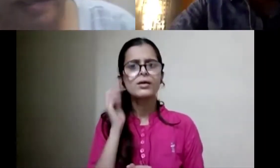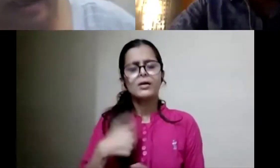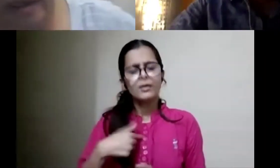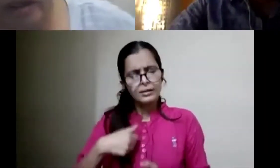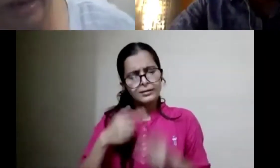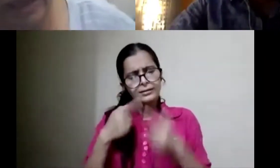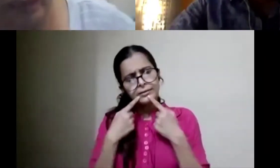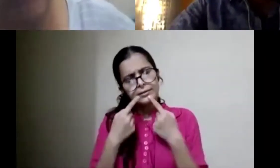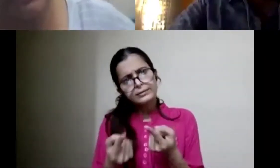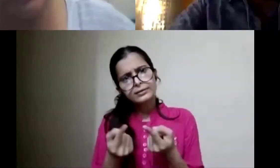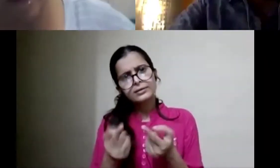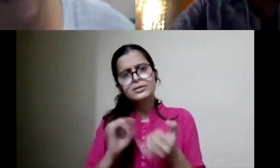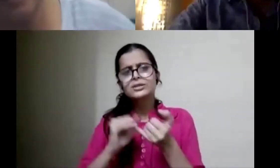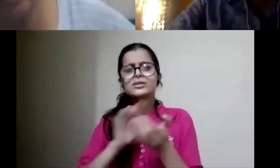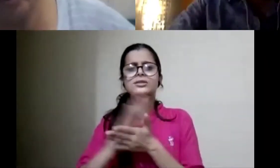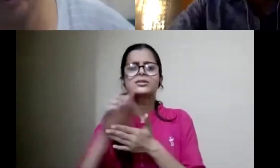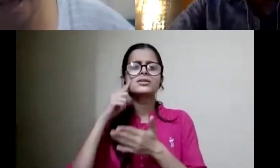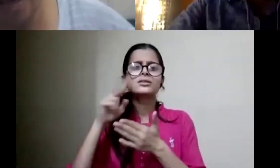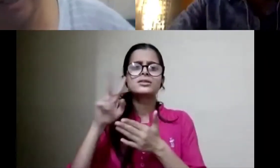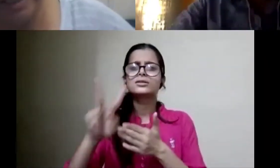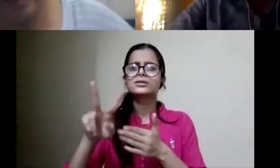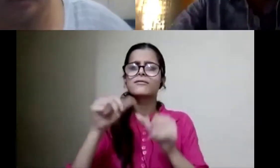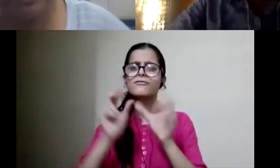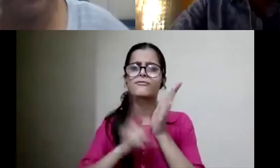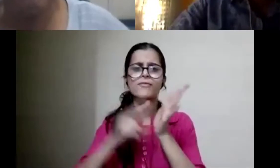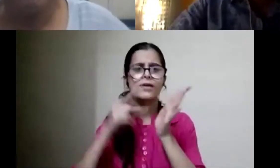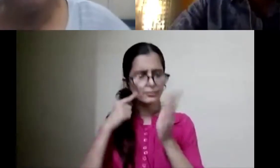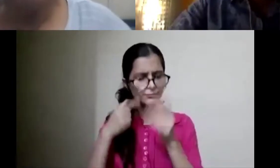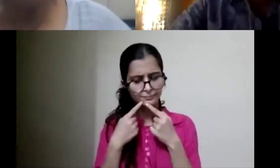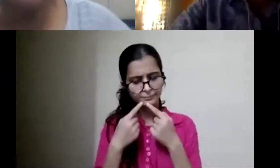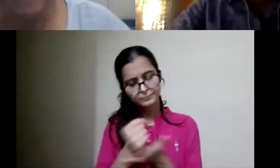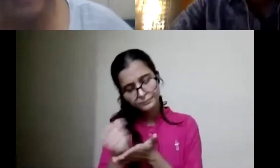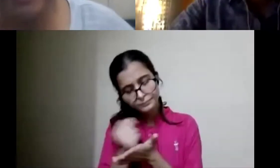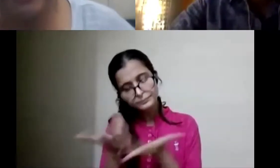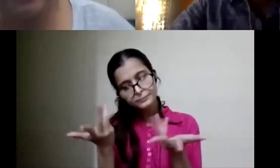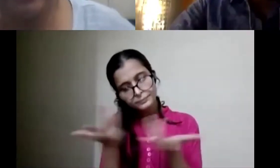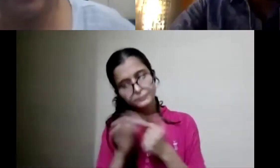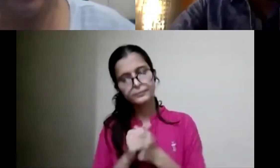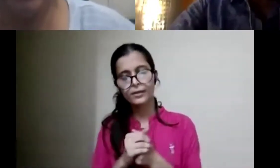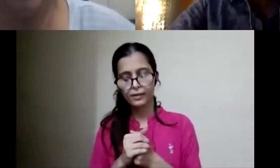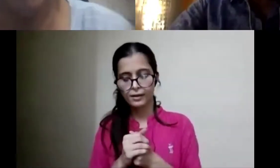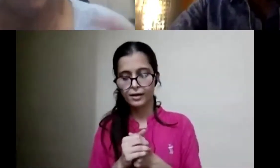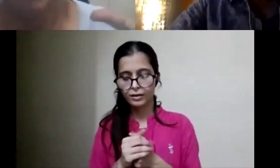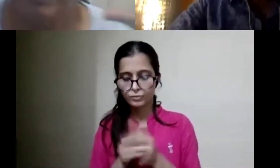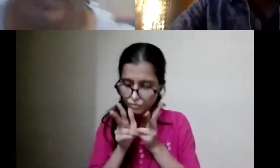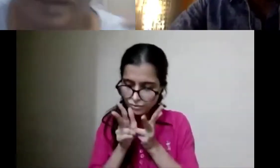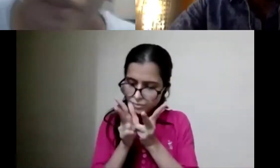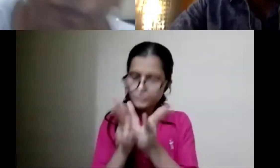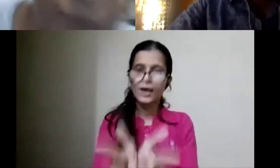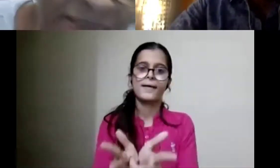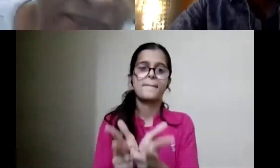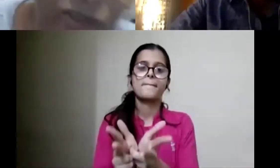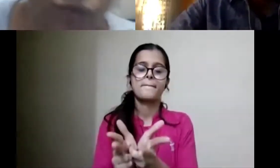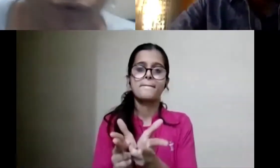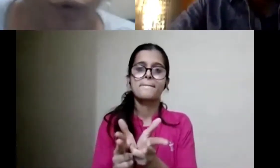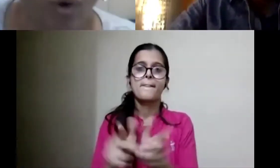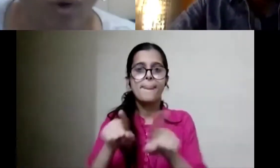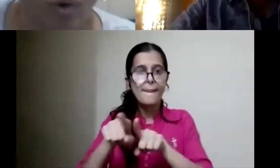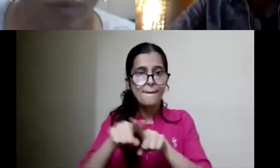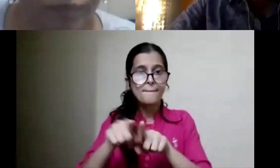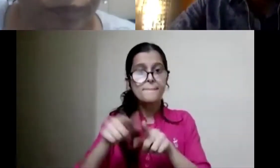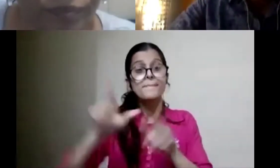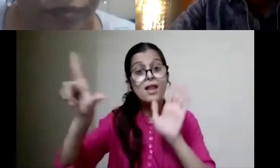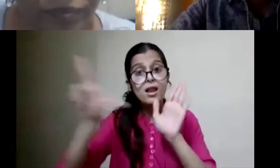That's Shivani, what I was trying to do largely was to say that the presence of a